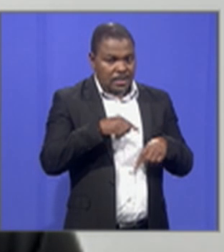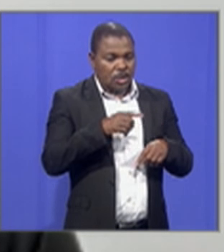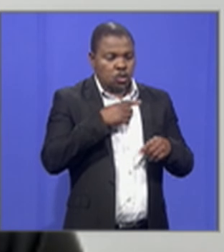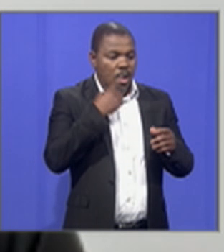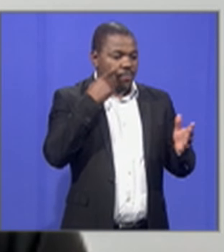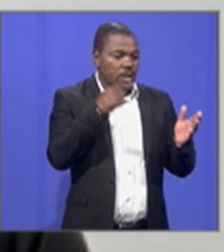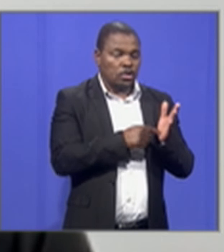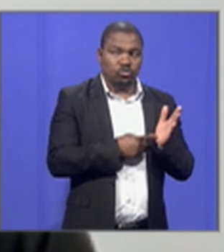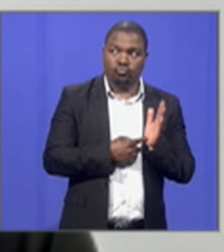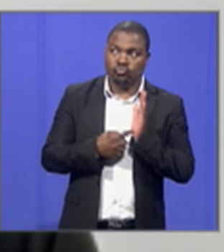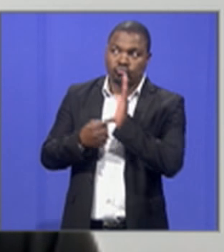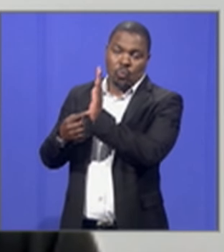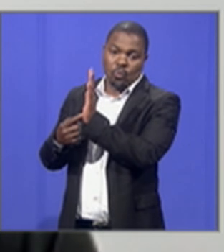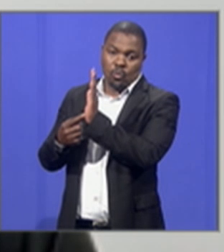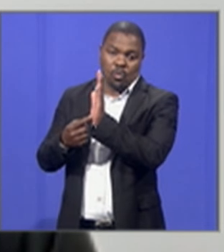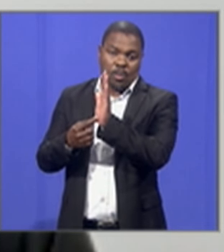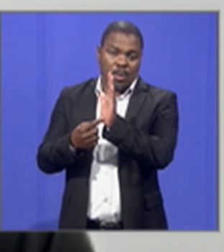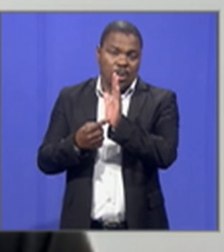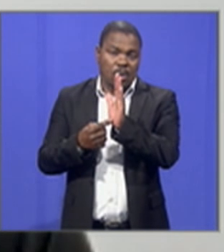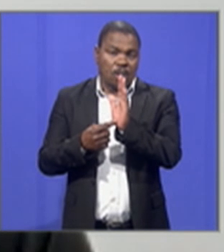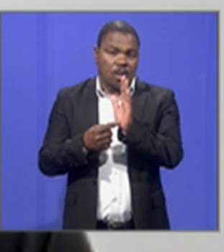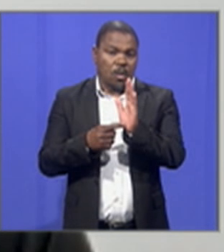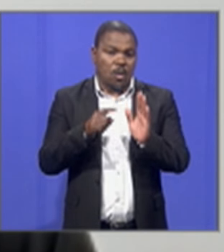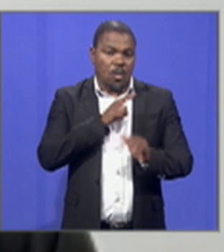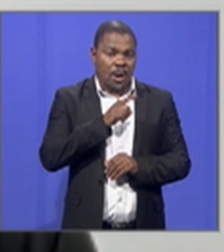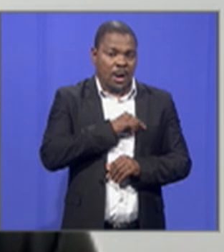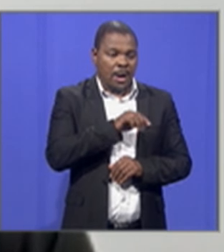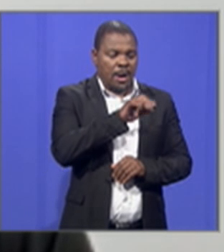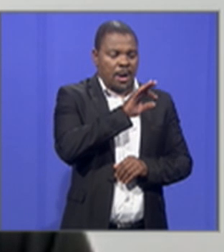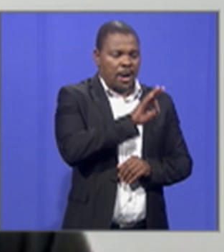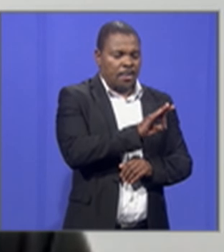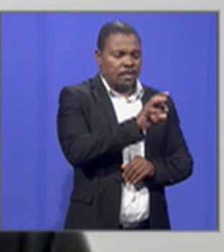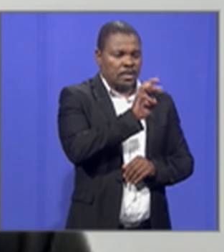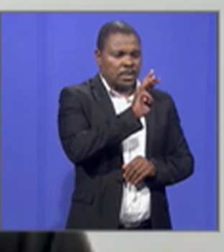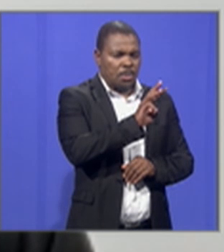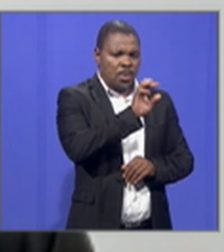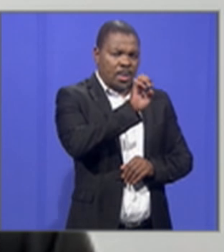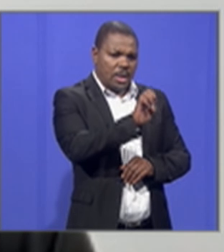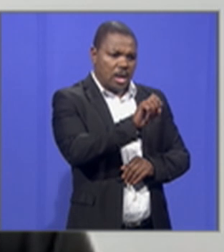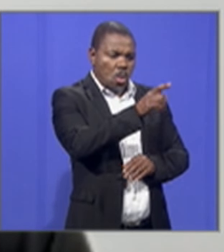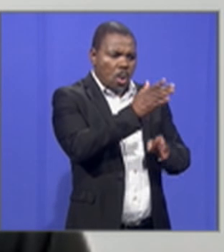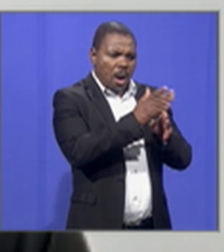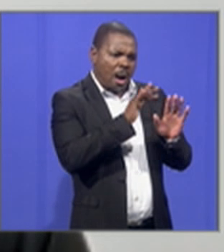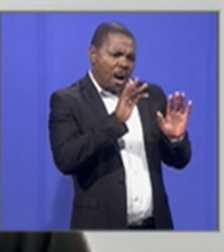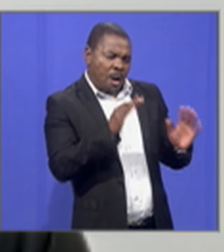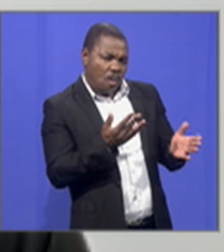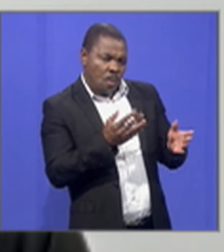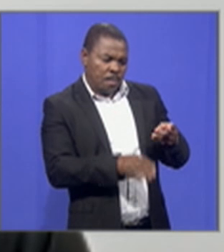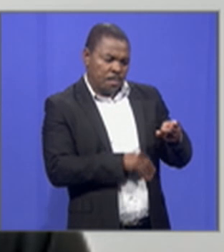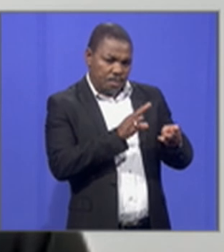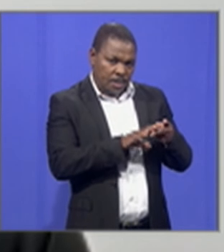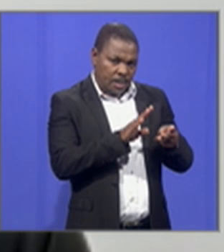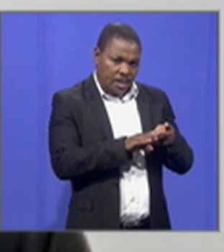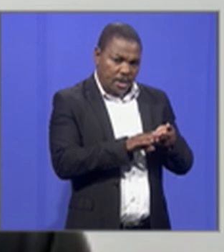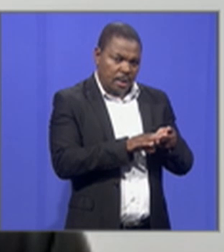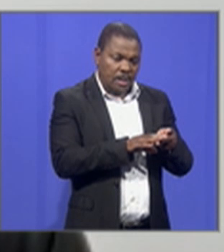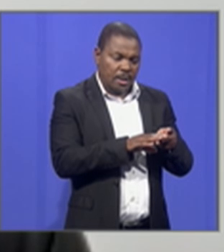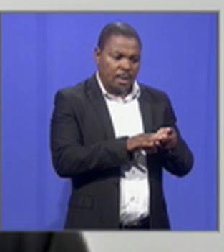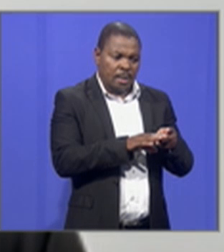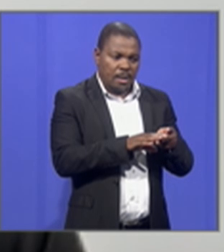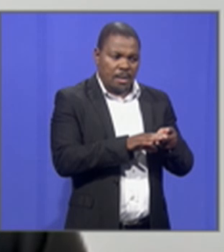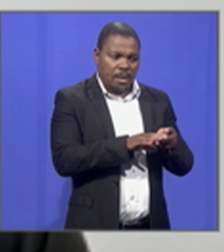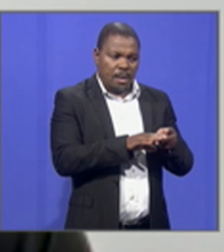gore taba ye ya UIFWE le kgonne go šoma ka ona bjang le gore le kgonne go tšeela magato bašomi